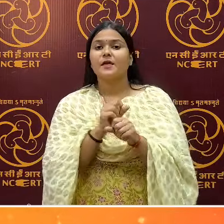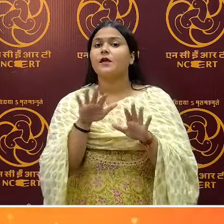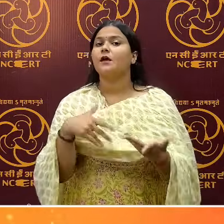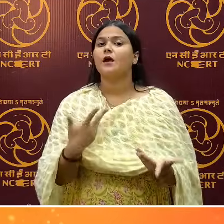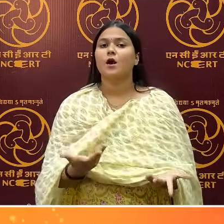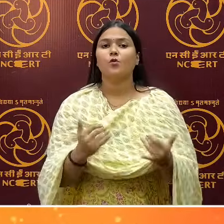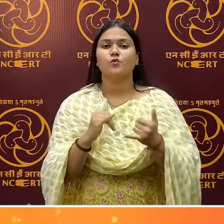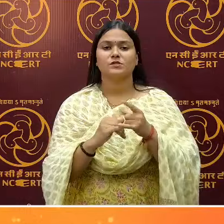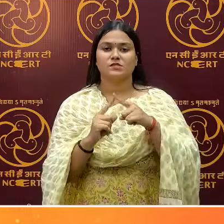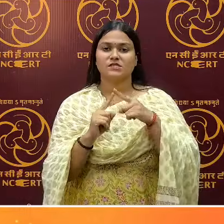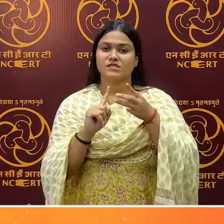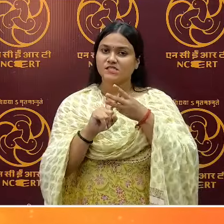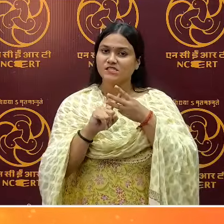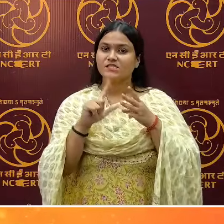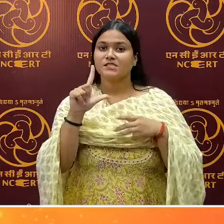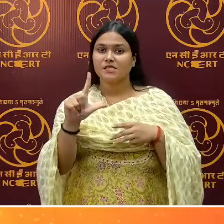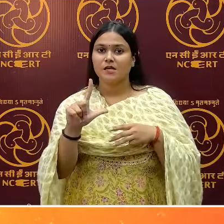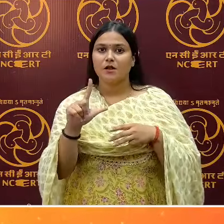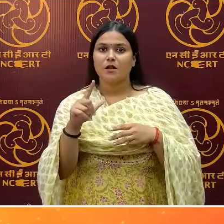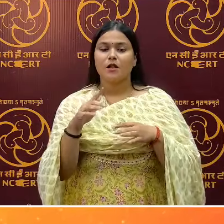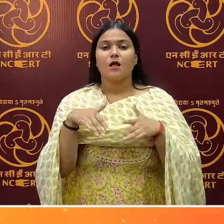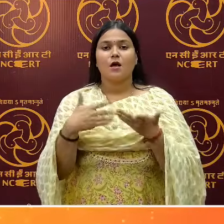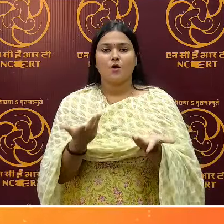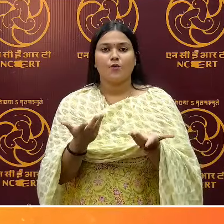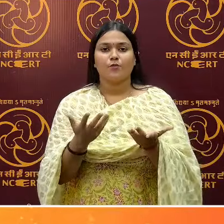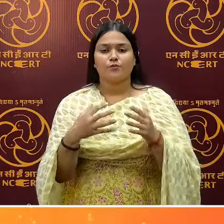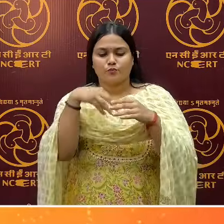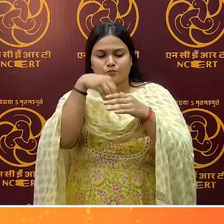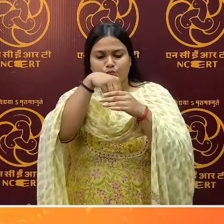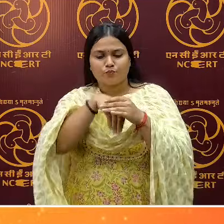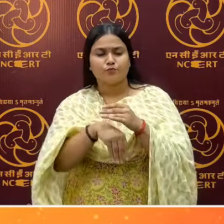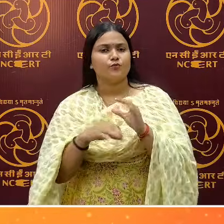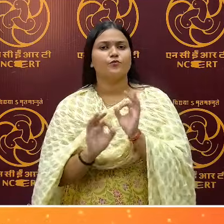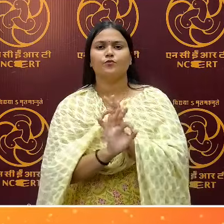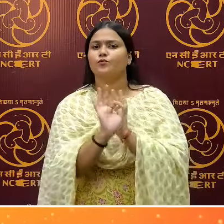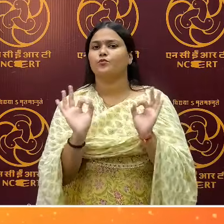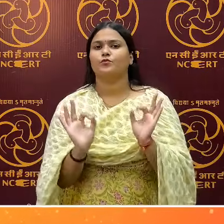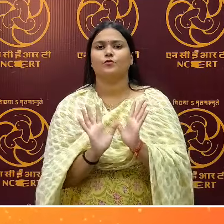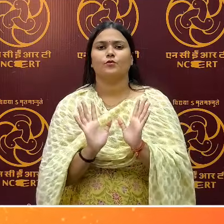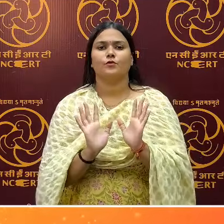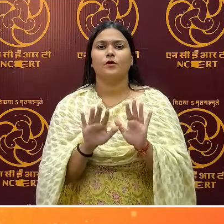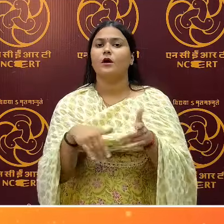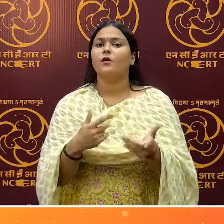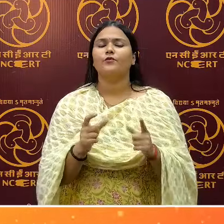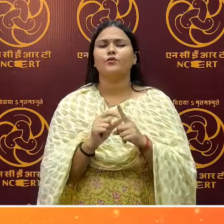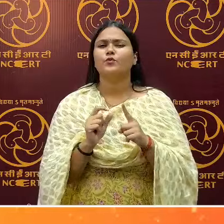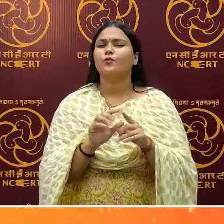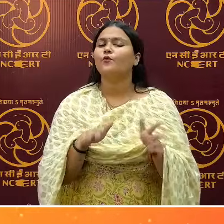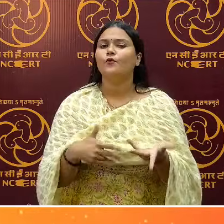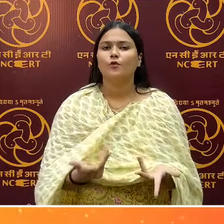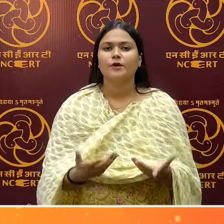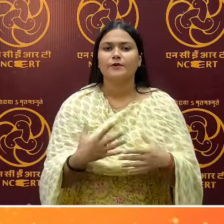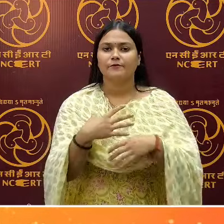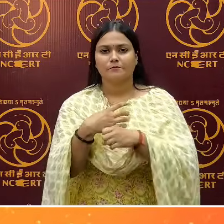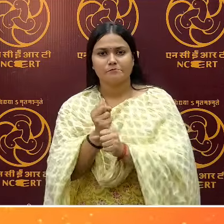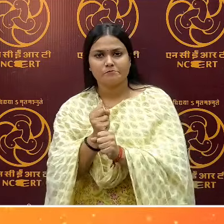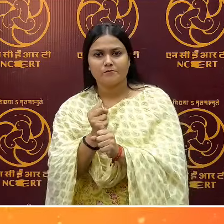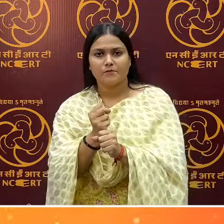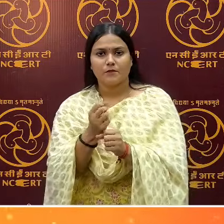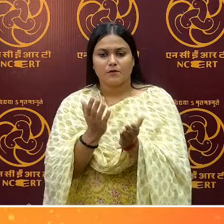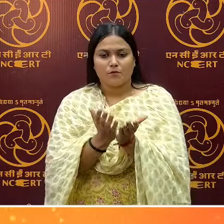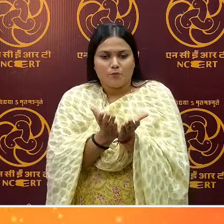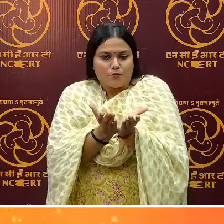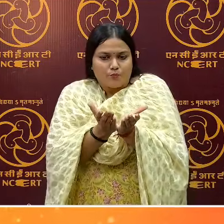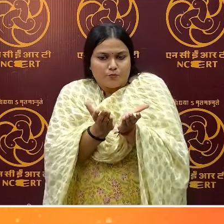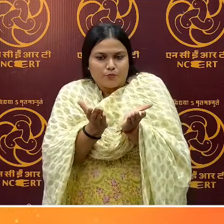is heavier than water. It should go down and sink in water, but it does not sink. So what do? We make the ship shape